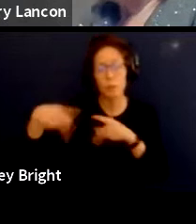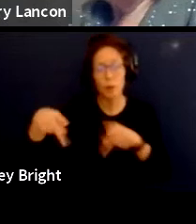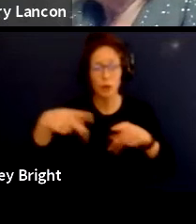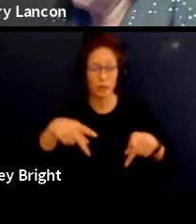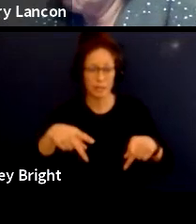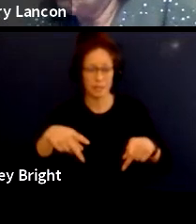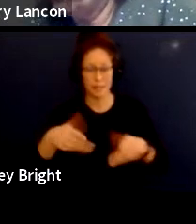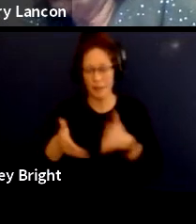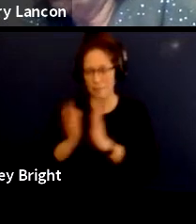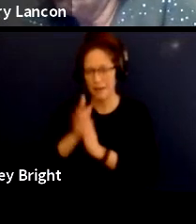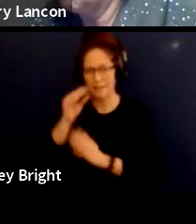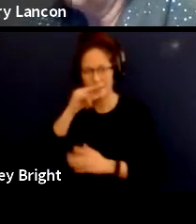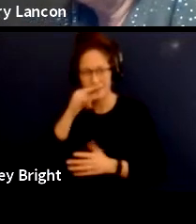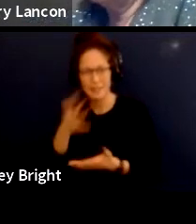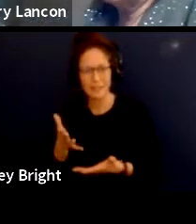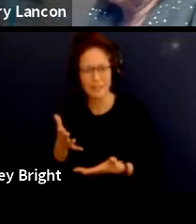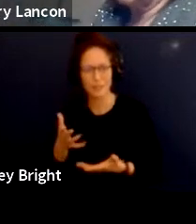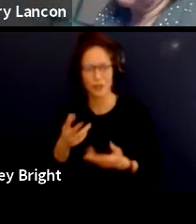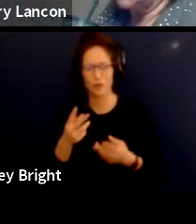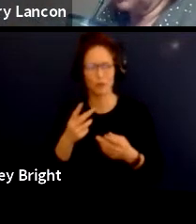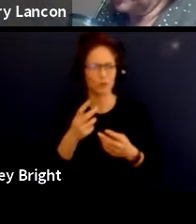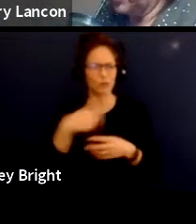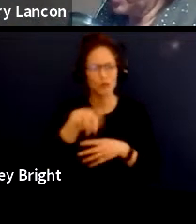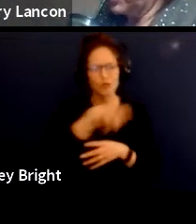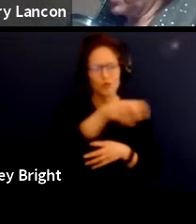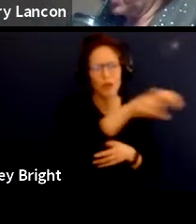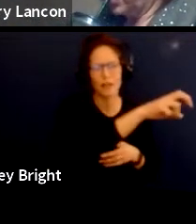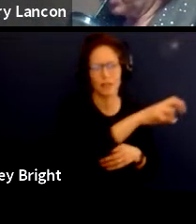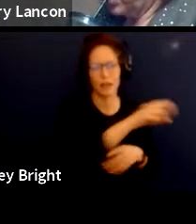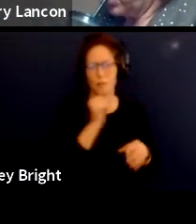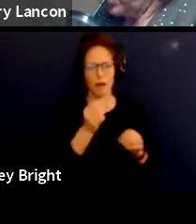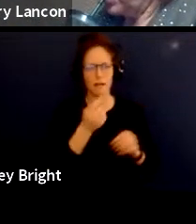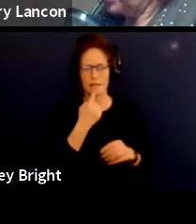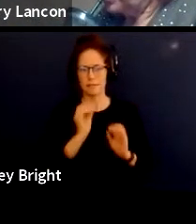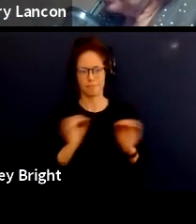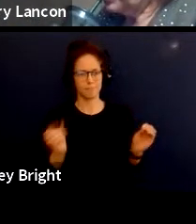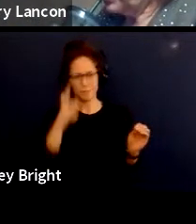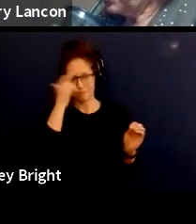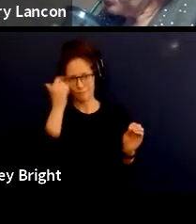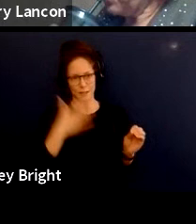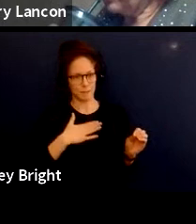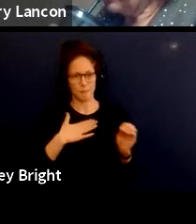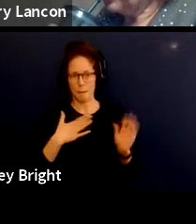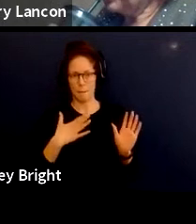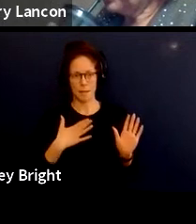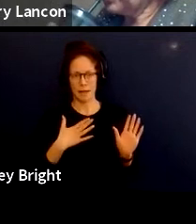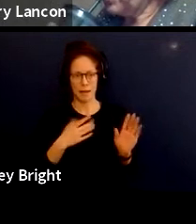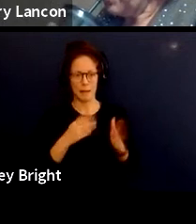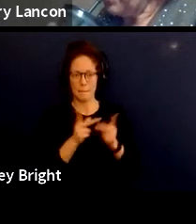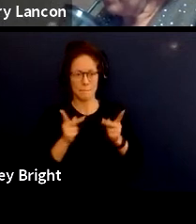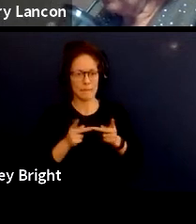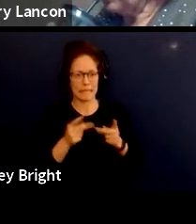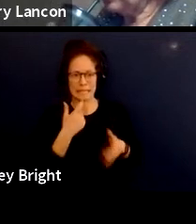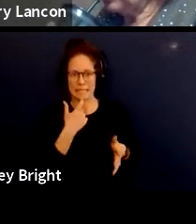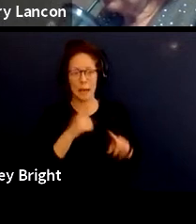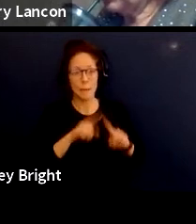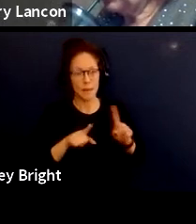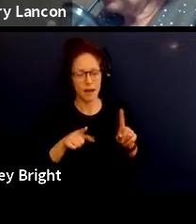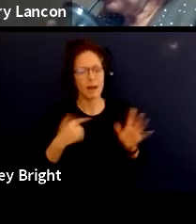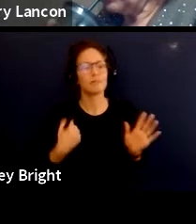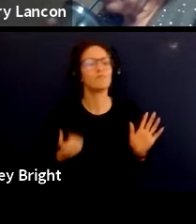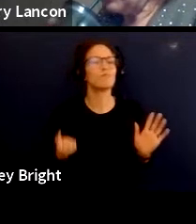They're meeting all kinds of people and traveling around. And I'm not gonna say anything because it's not for me to say anything, but it gives me a